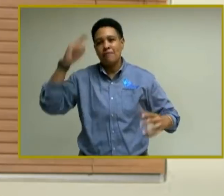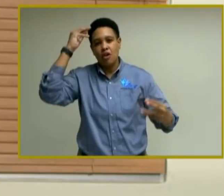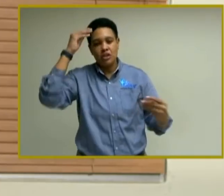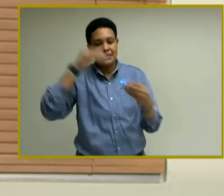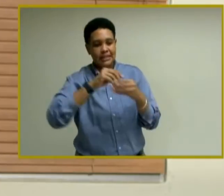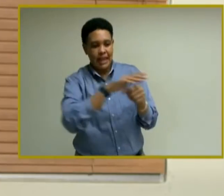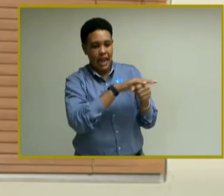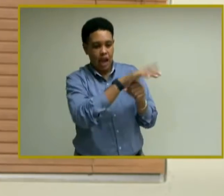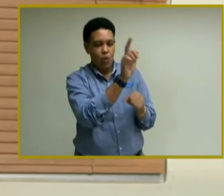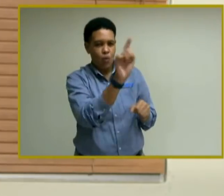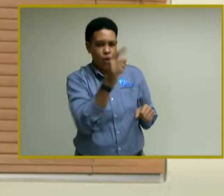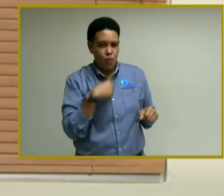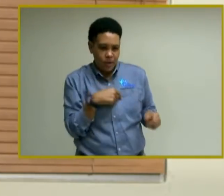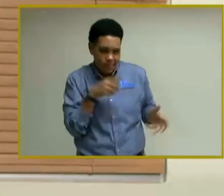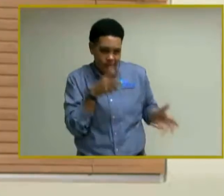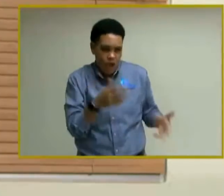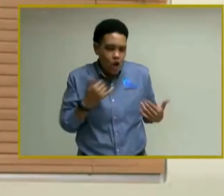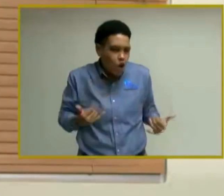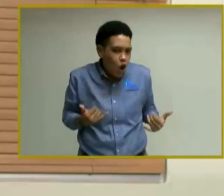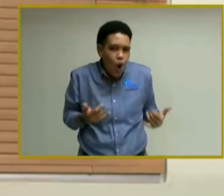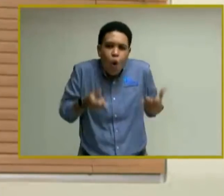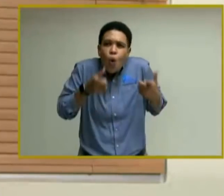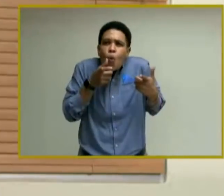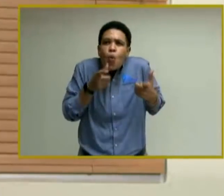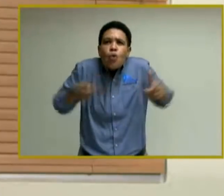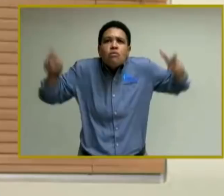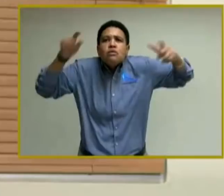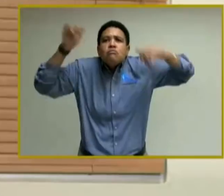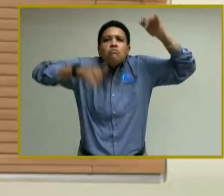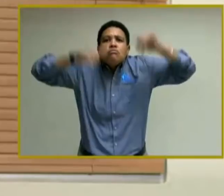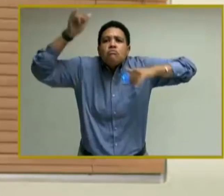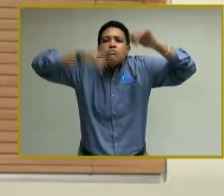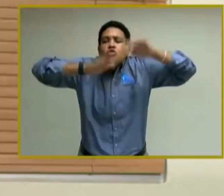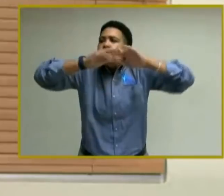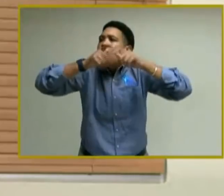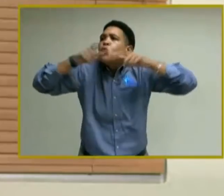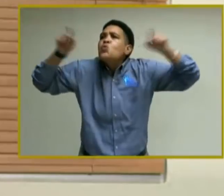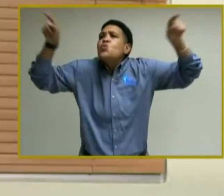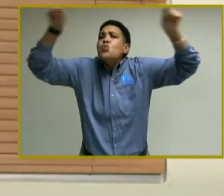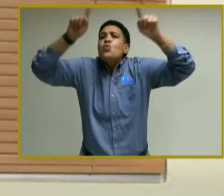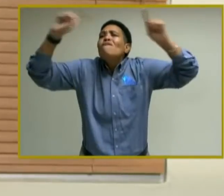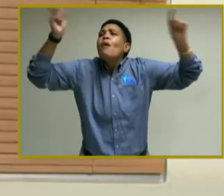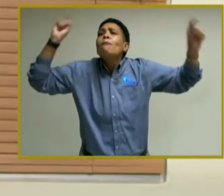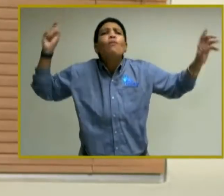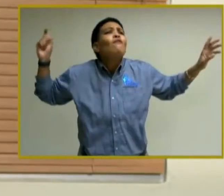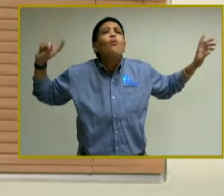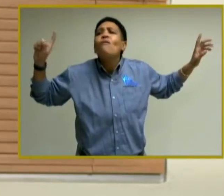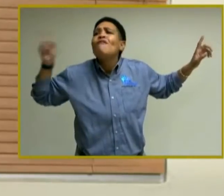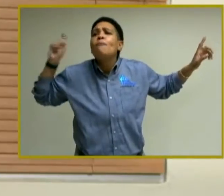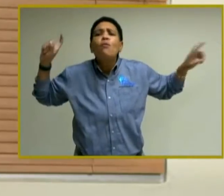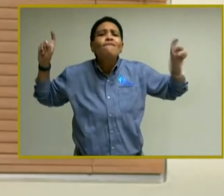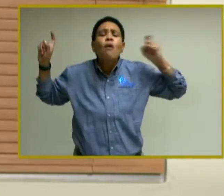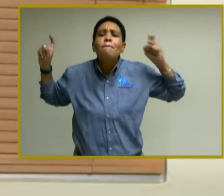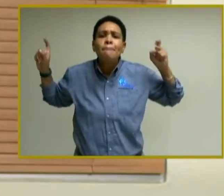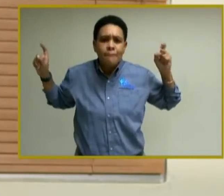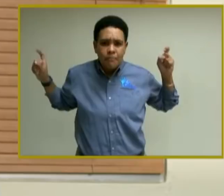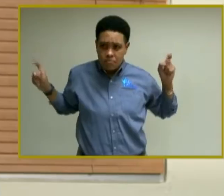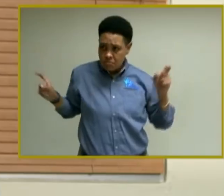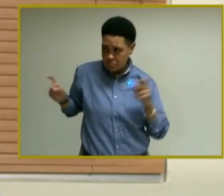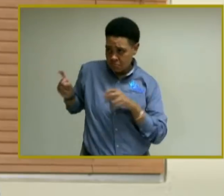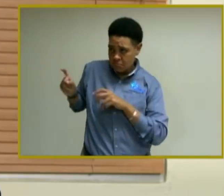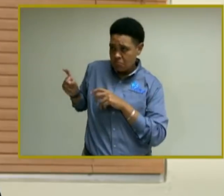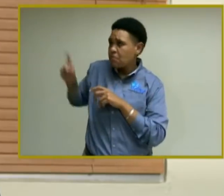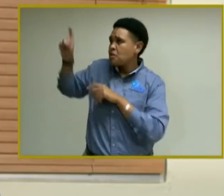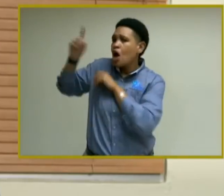the area in which we are, who are the travelers, where are they coming from, what are the precautions that are being taken